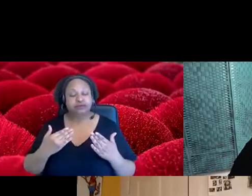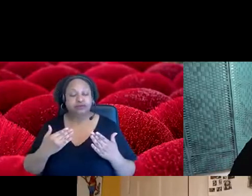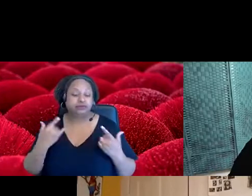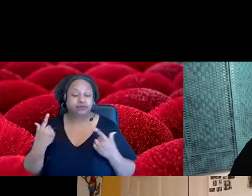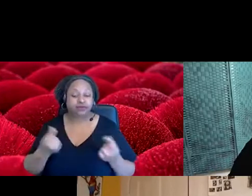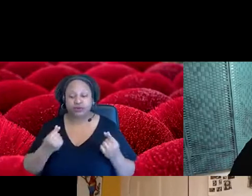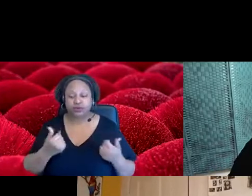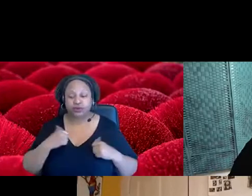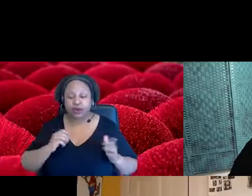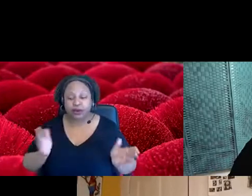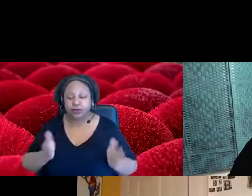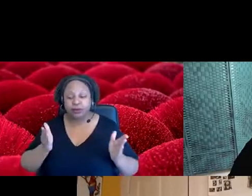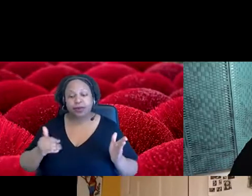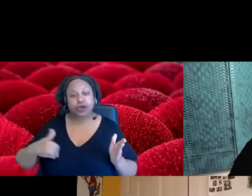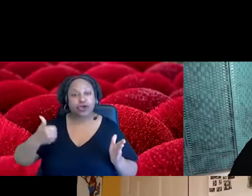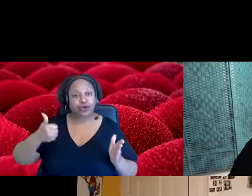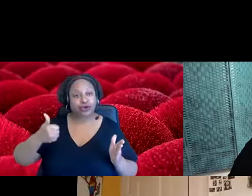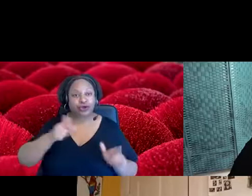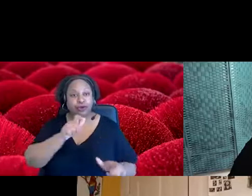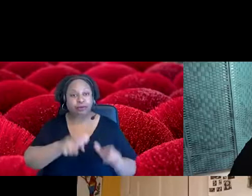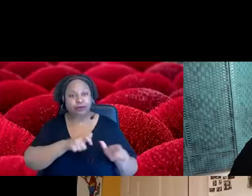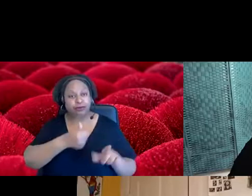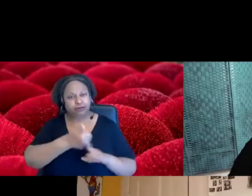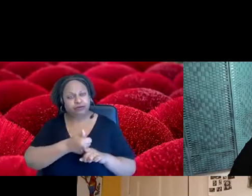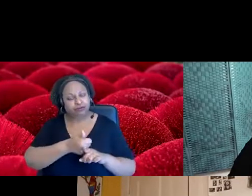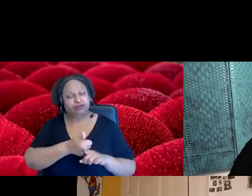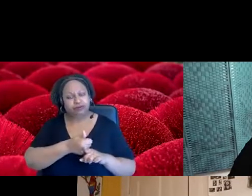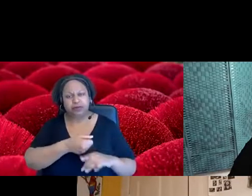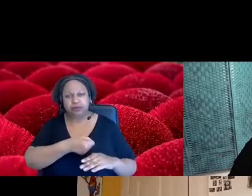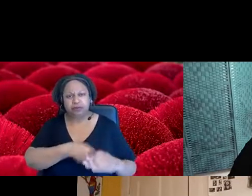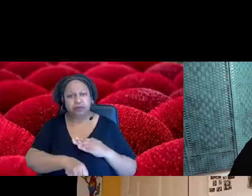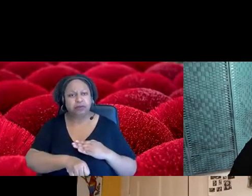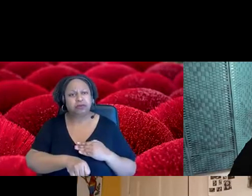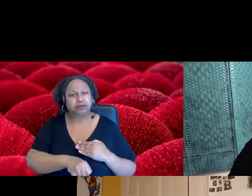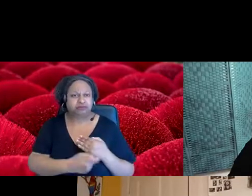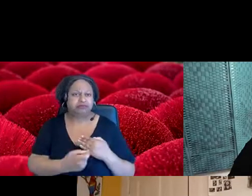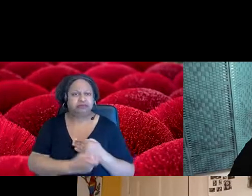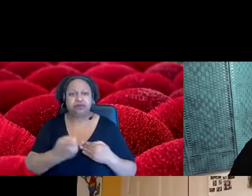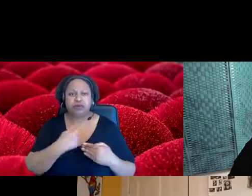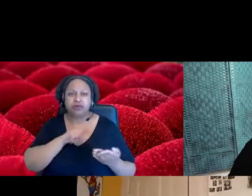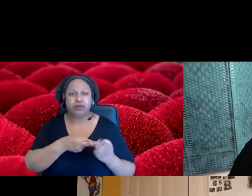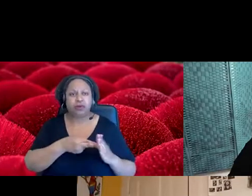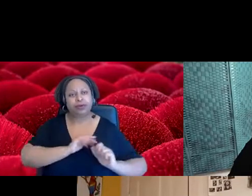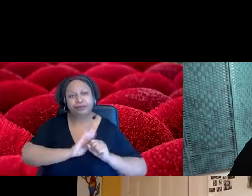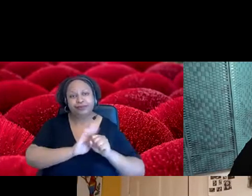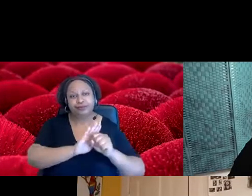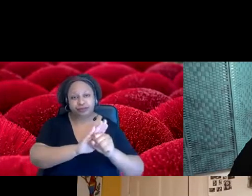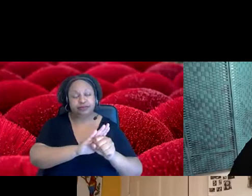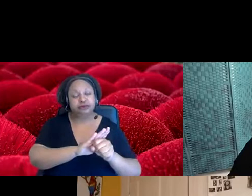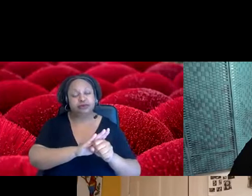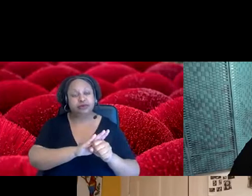like-minded, who are born advocates to take on these positions in small and large arts